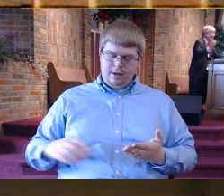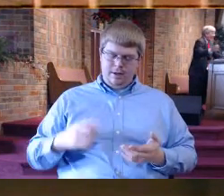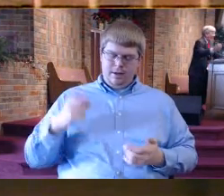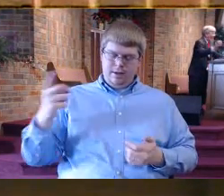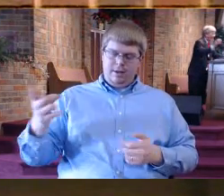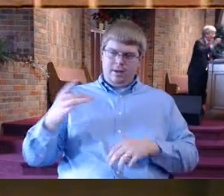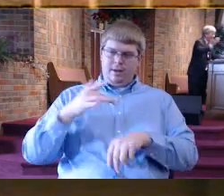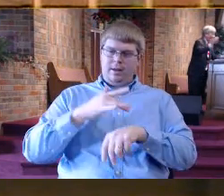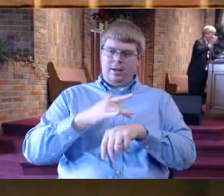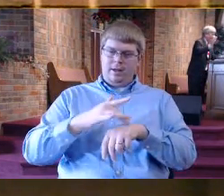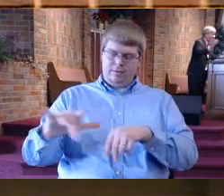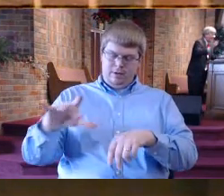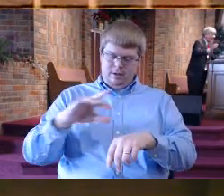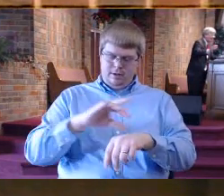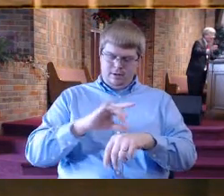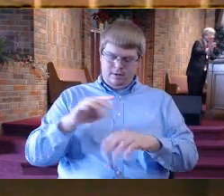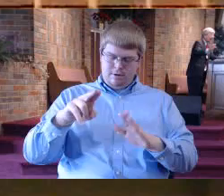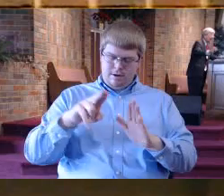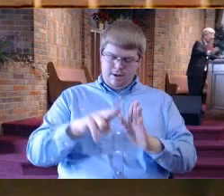pardon, and him